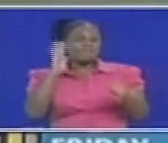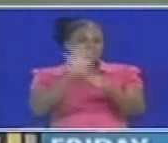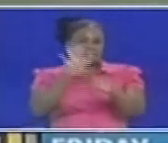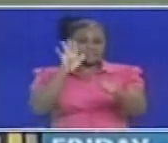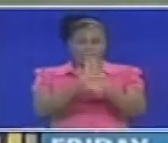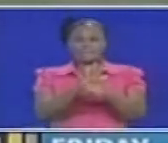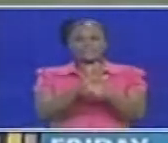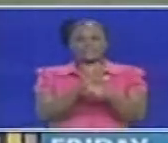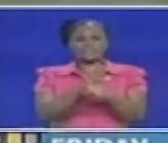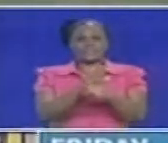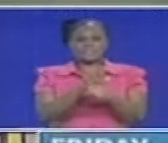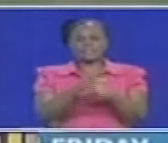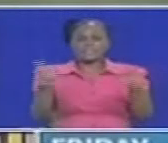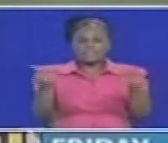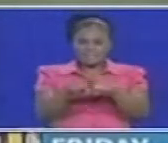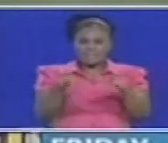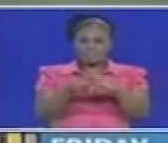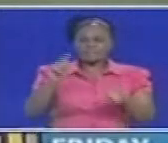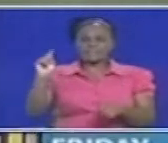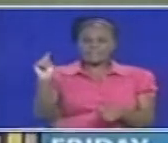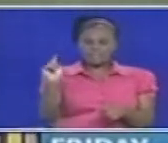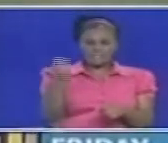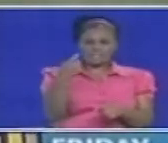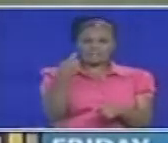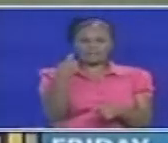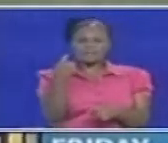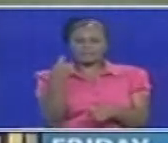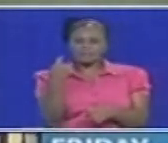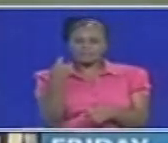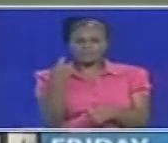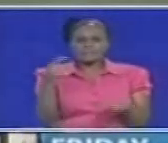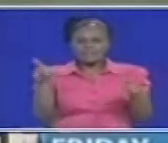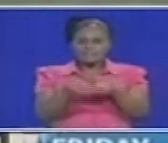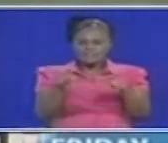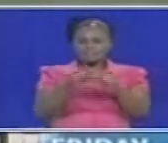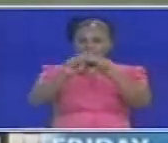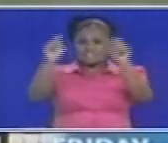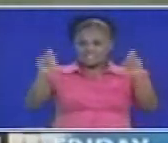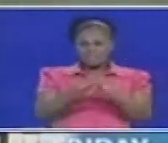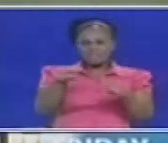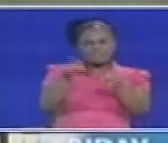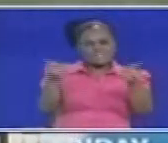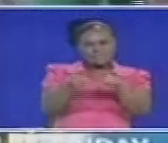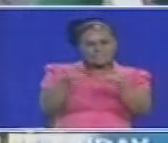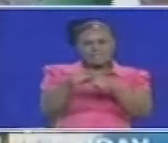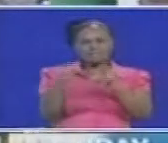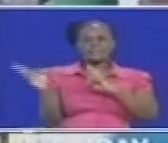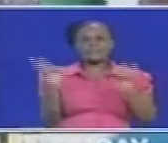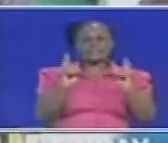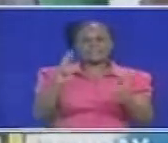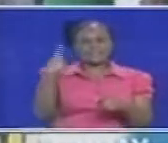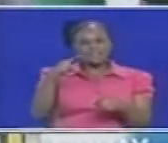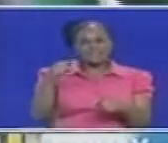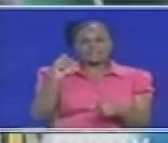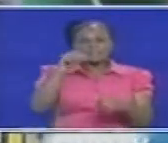think we've got a chance, as Kenya got a chance. If it was Kenya or another team, it would be the same preparation for us. Harambee